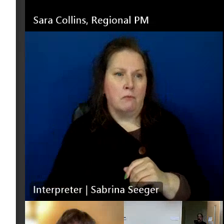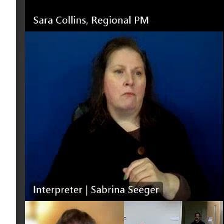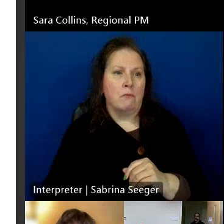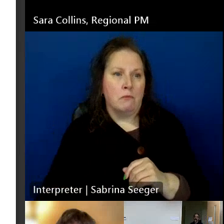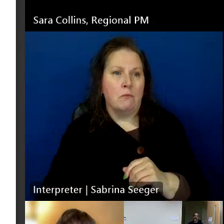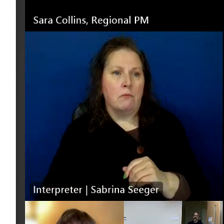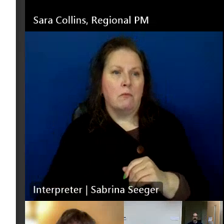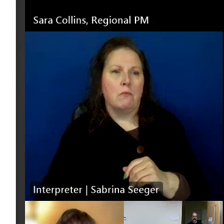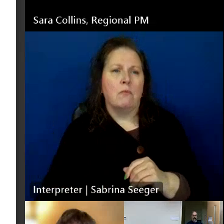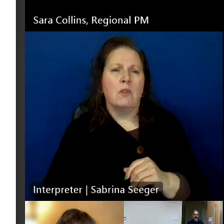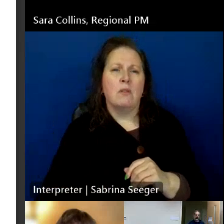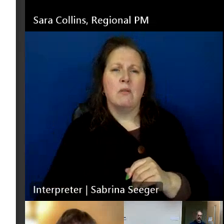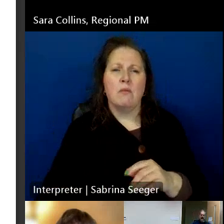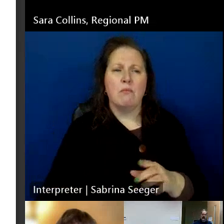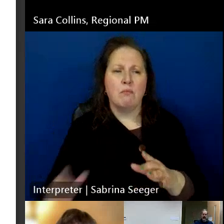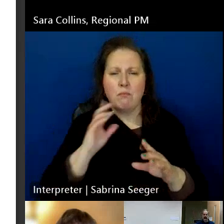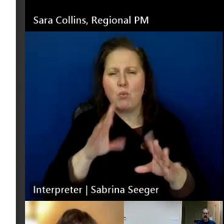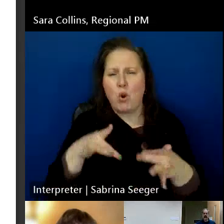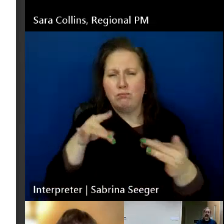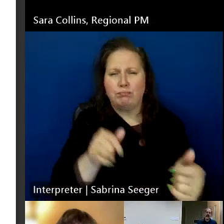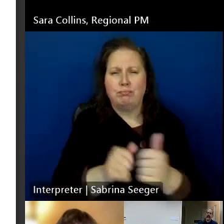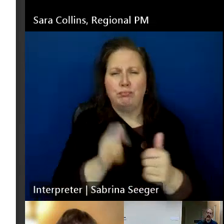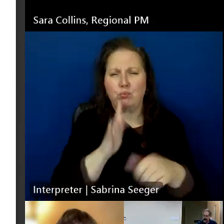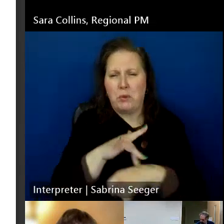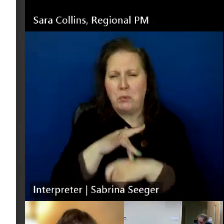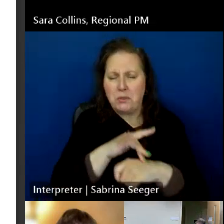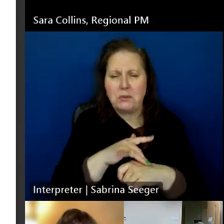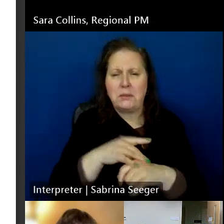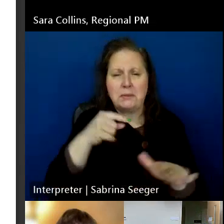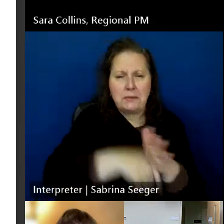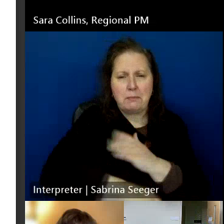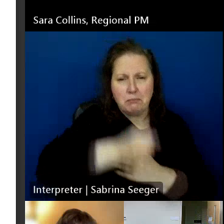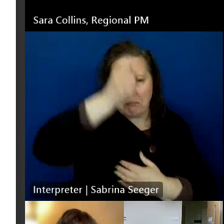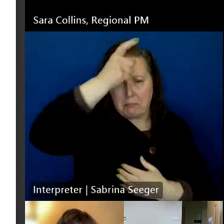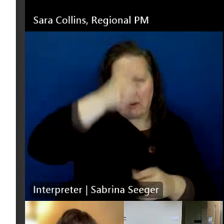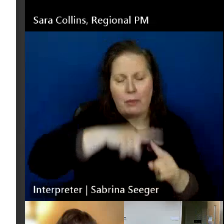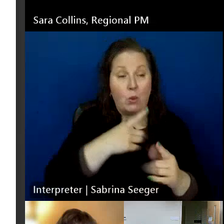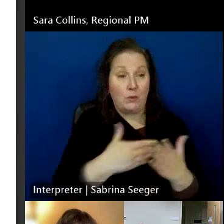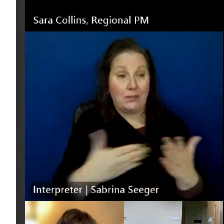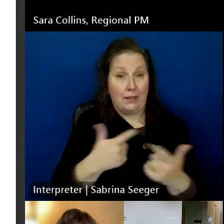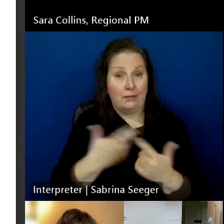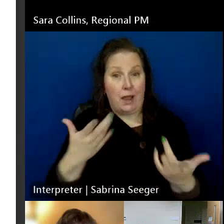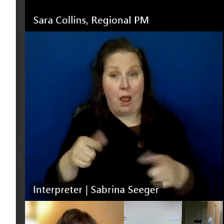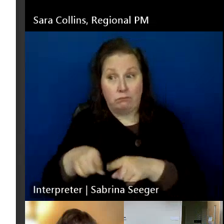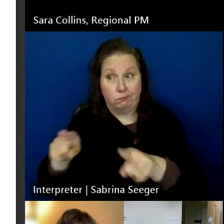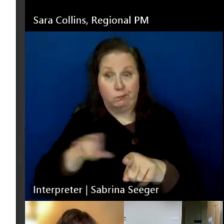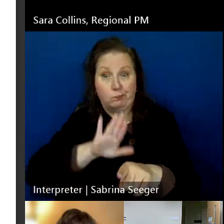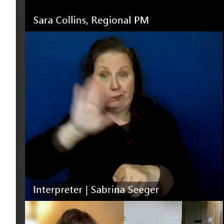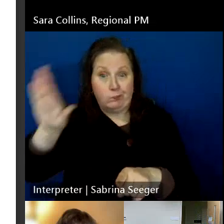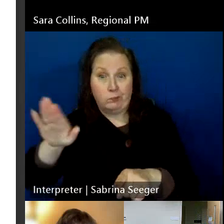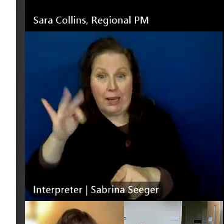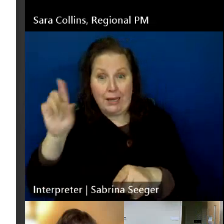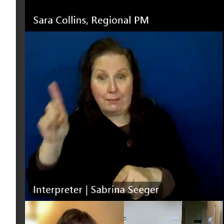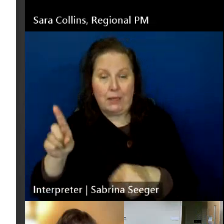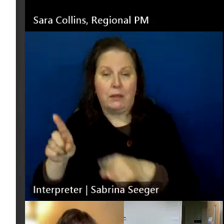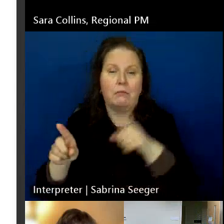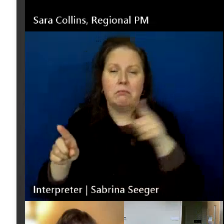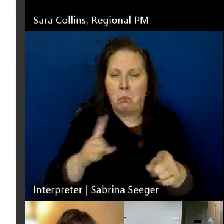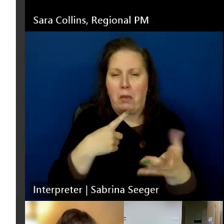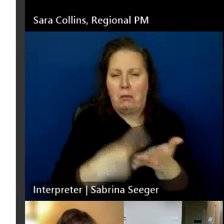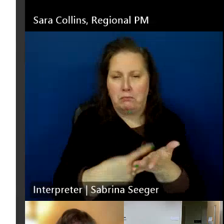with resources and to provide a deeper perspective on some of the items that are not already being addressed in parallel. Next slide,